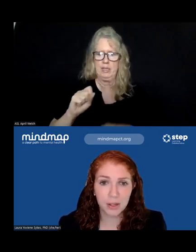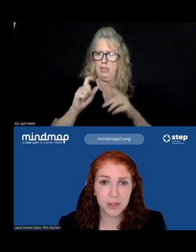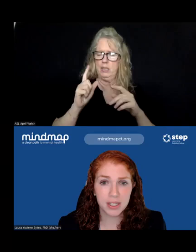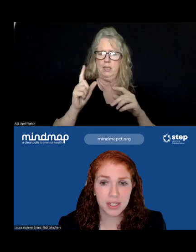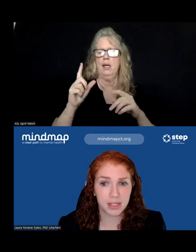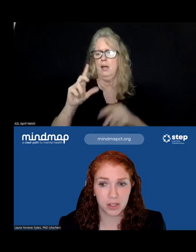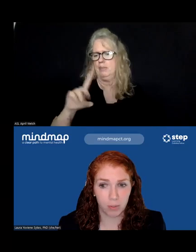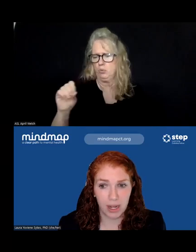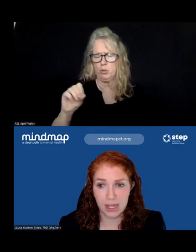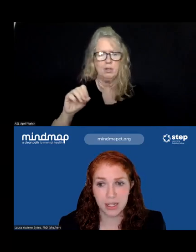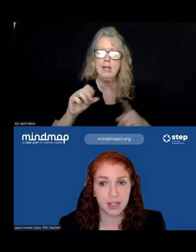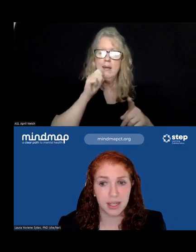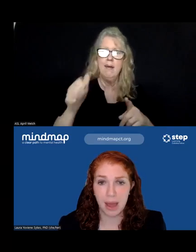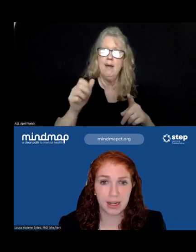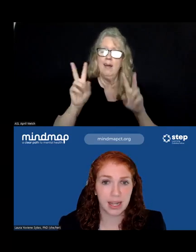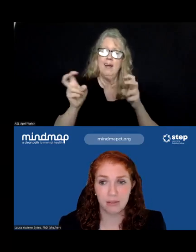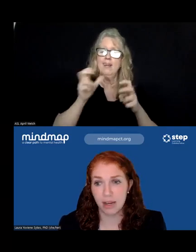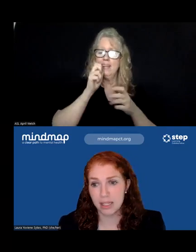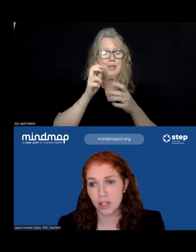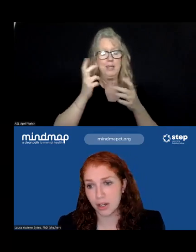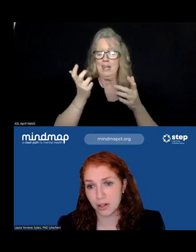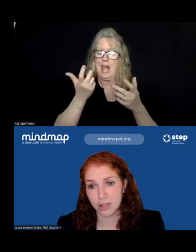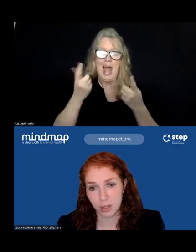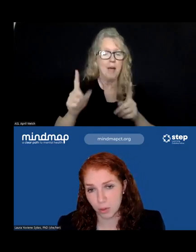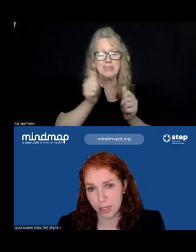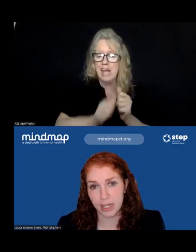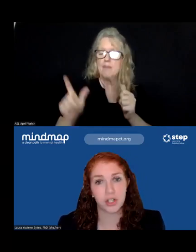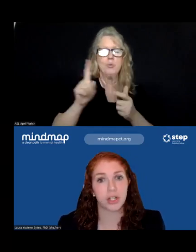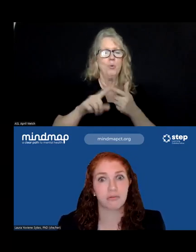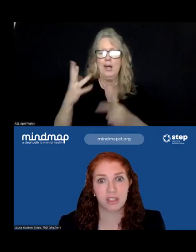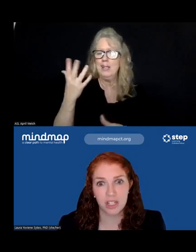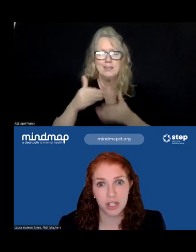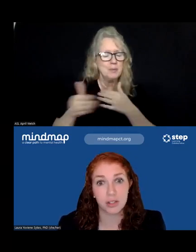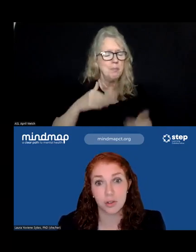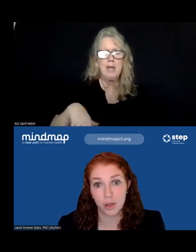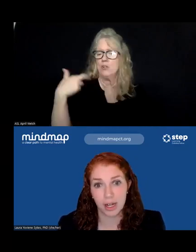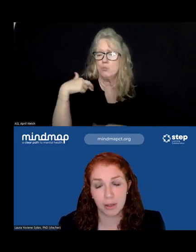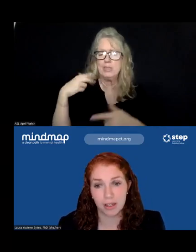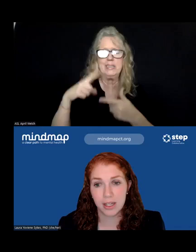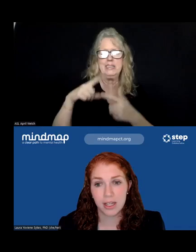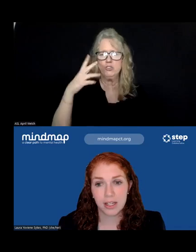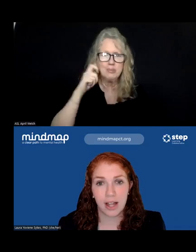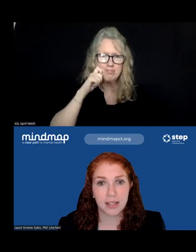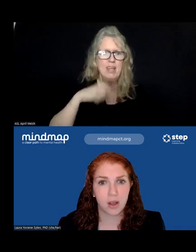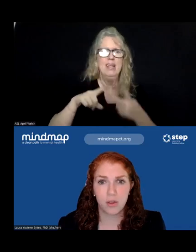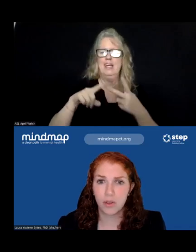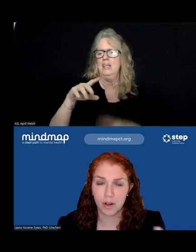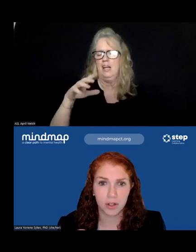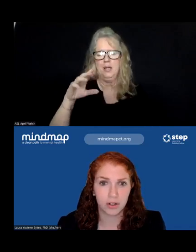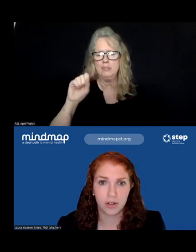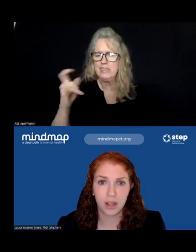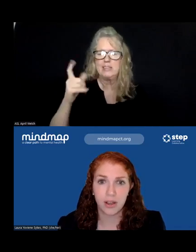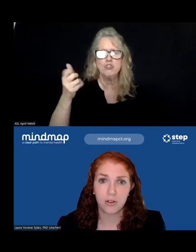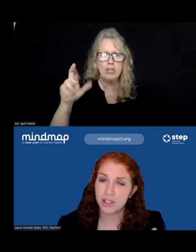And psychosis doesn't discriminate. It does impact any race, gender, sexual orientation, religion, socioeconomic class. Although